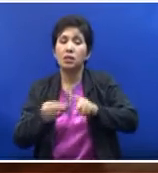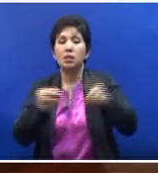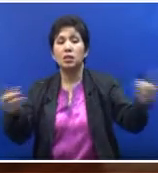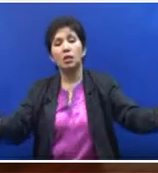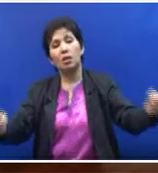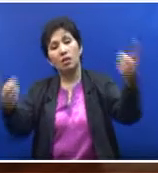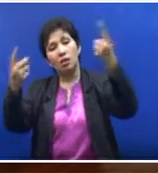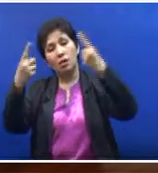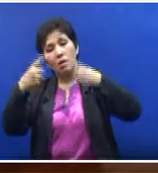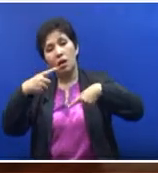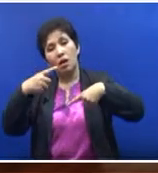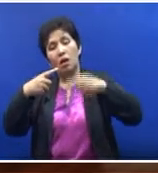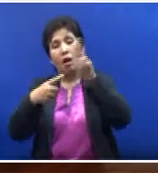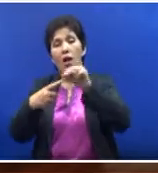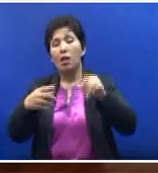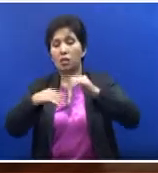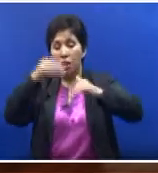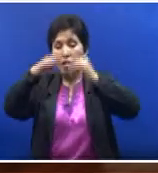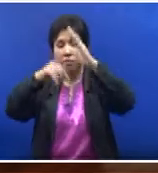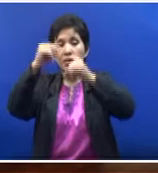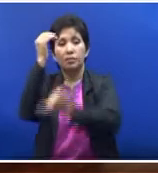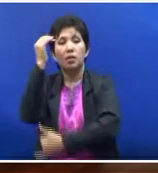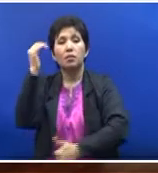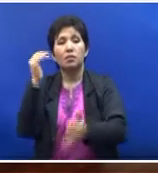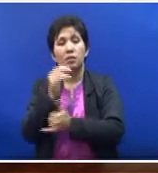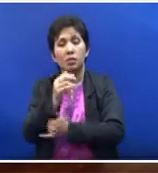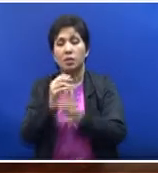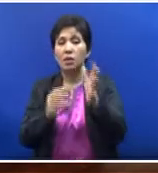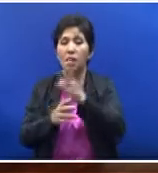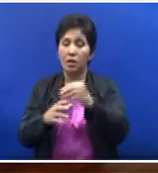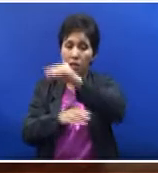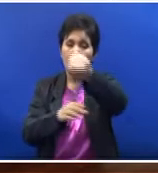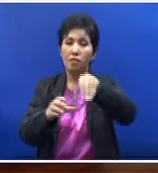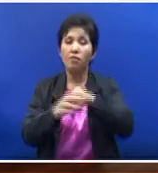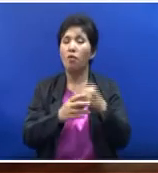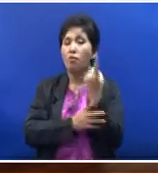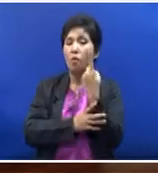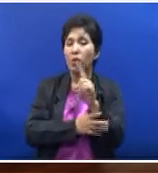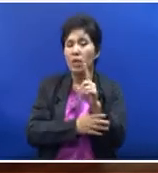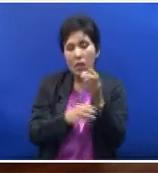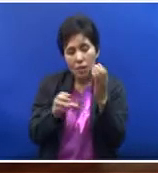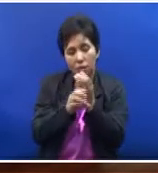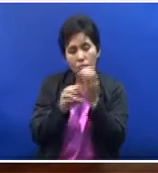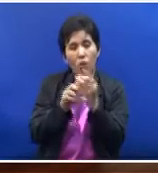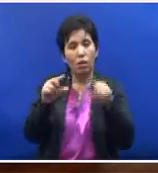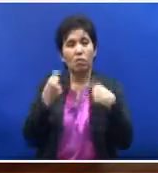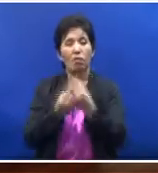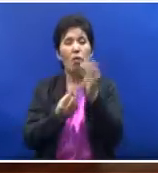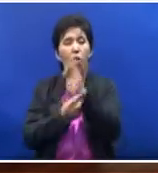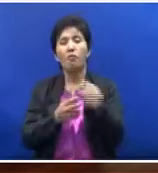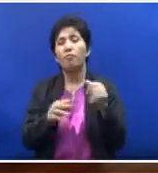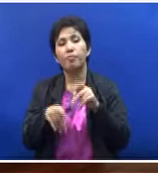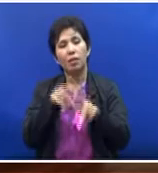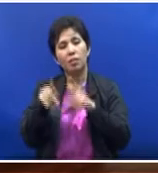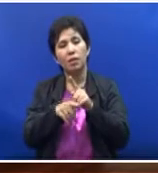come from the undeveloped countries, right? And it involves only a small scale of people,